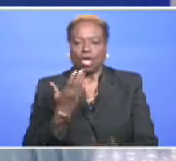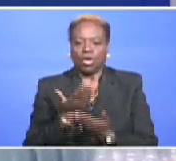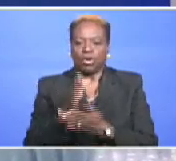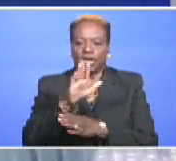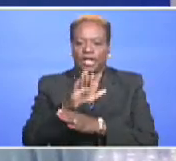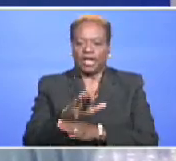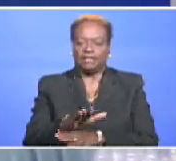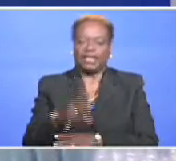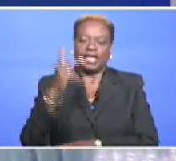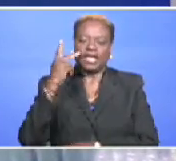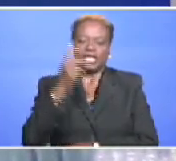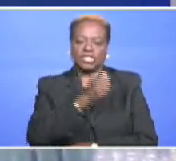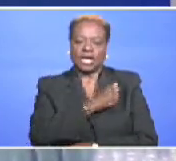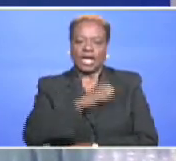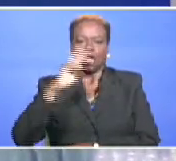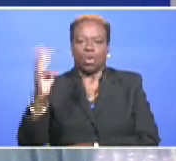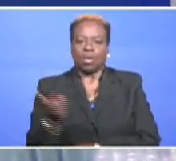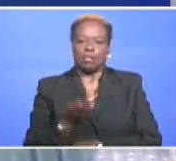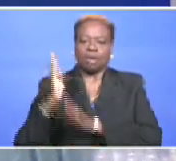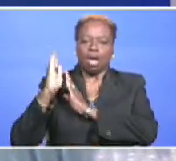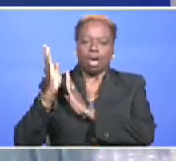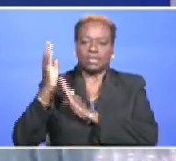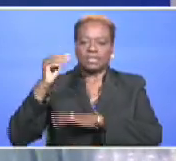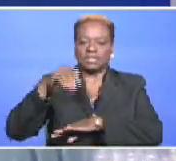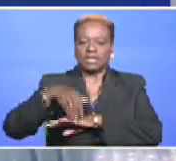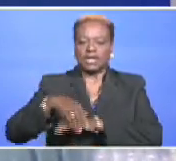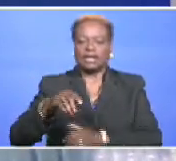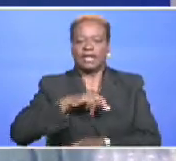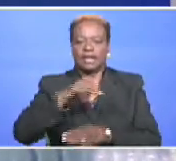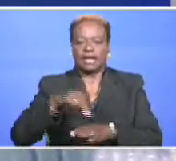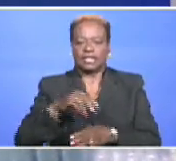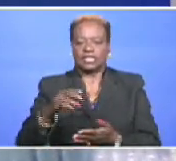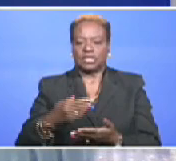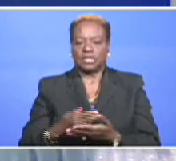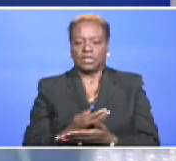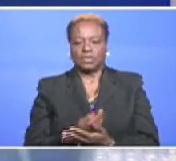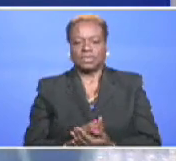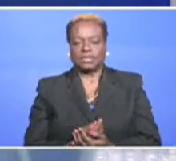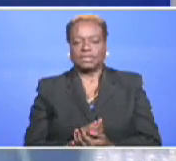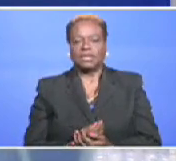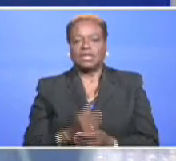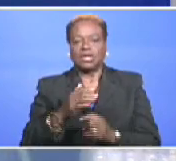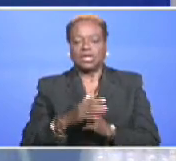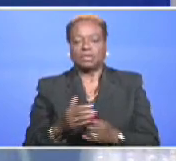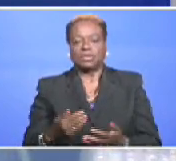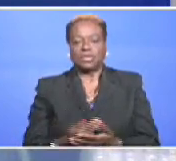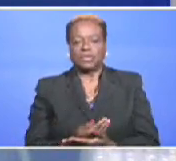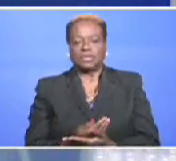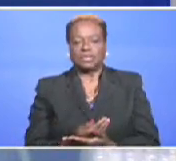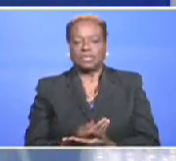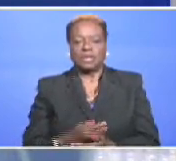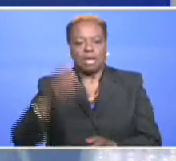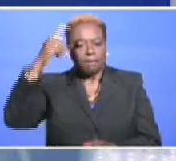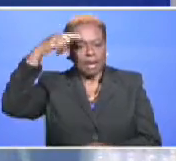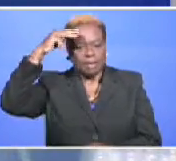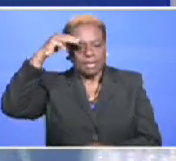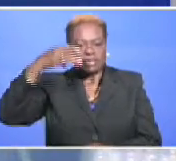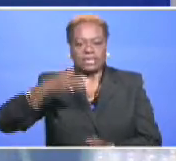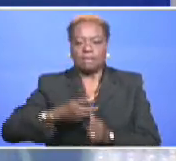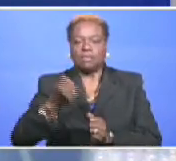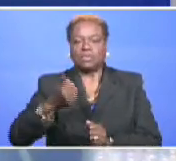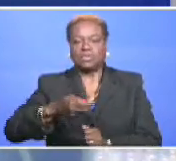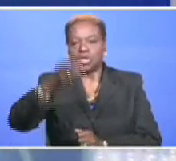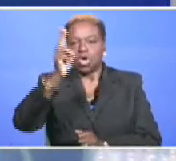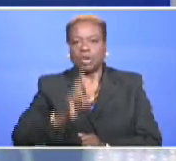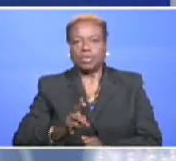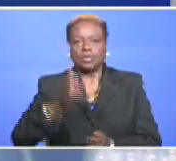Good evening, everyone. I'm Keisha Adderley, and welcome to the Bahamas Tonight, the National Report. Topping the news this evening, Prime Minister the Most Honorable